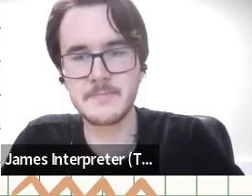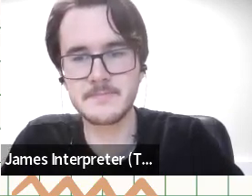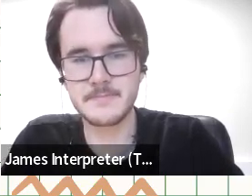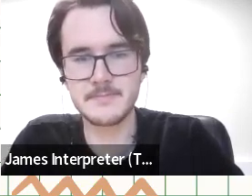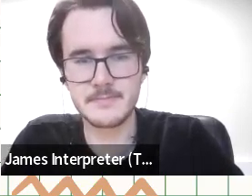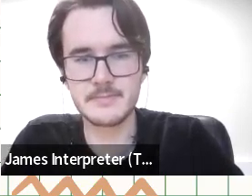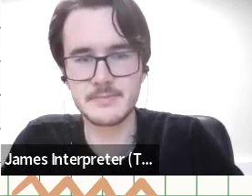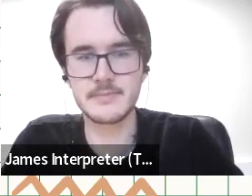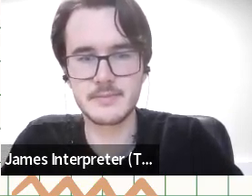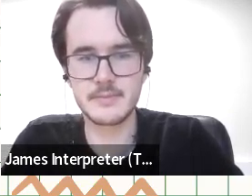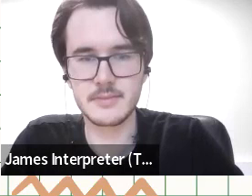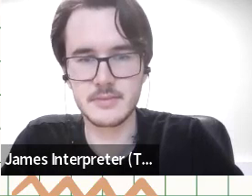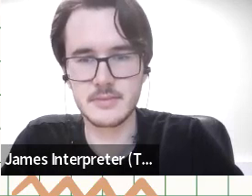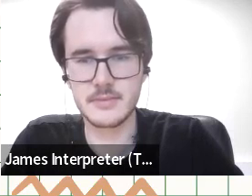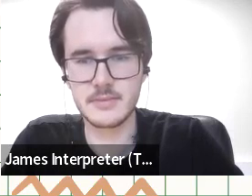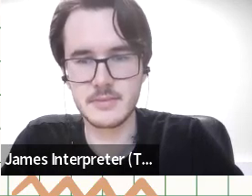that.